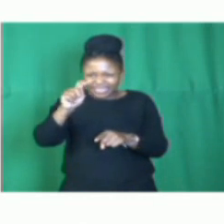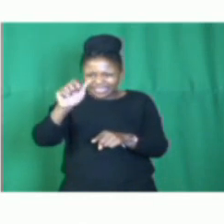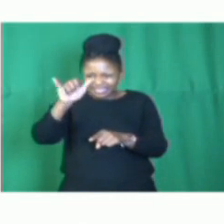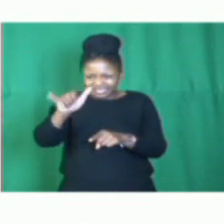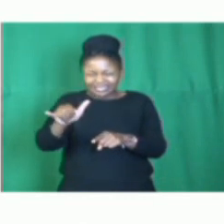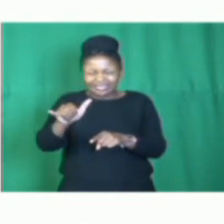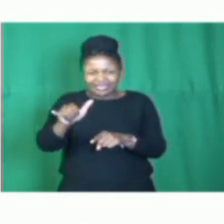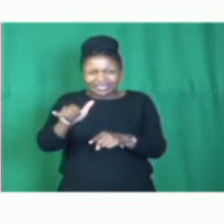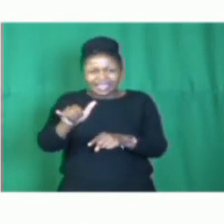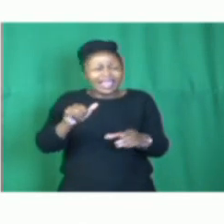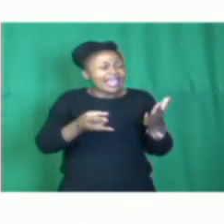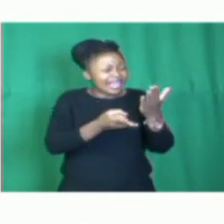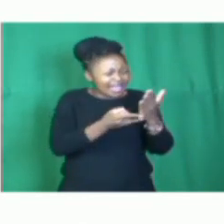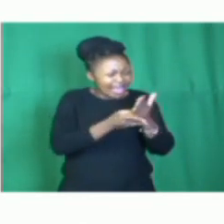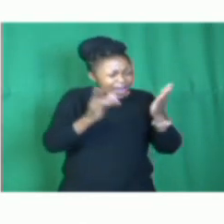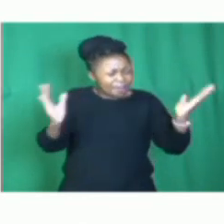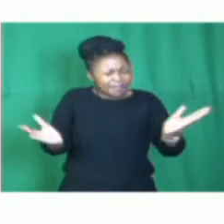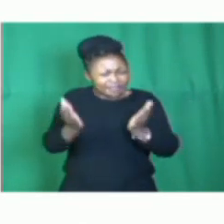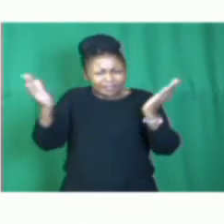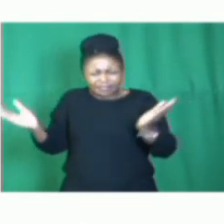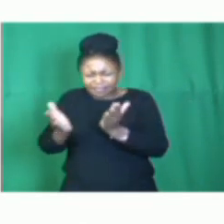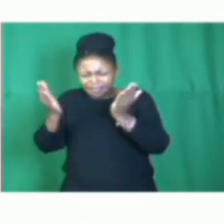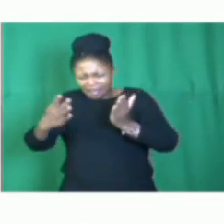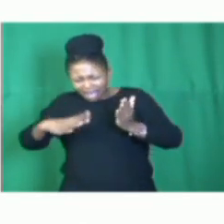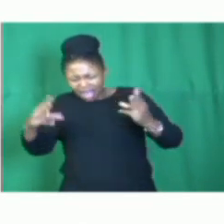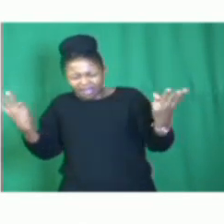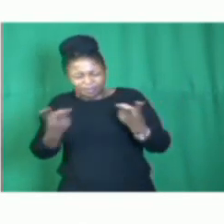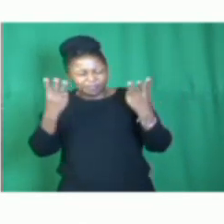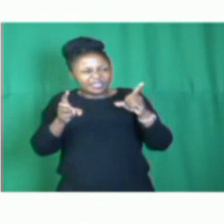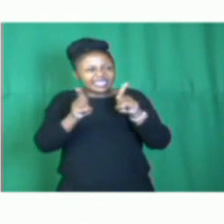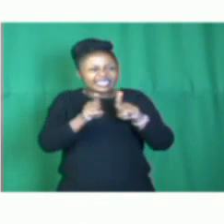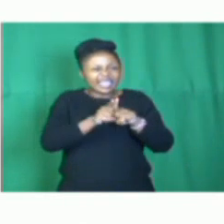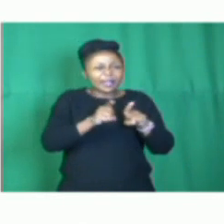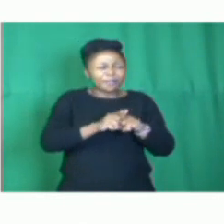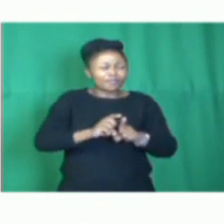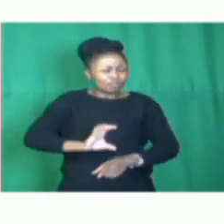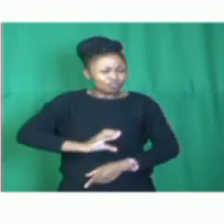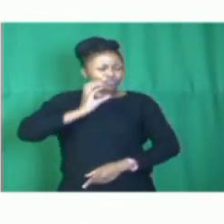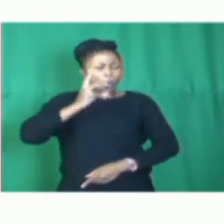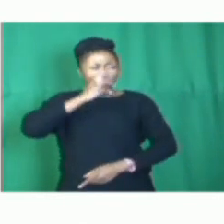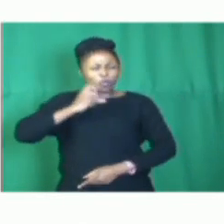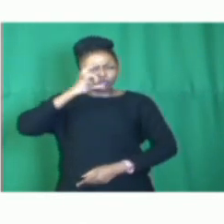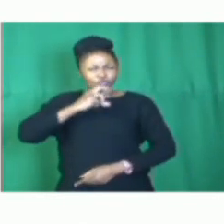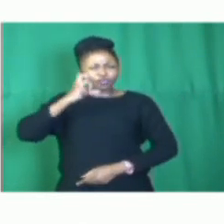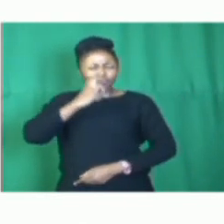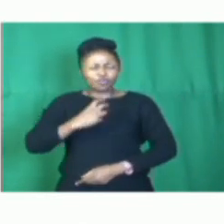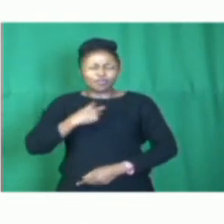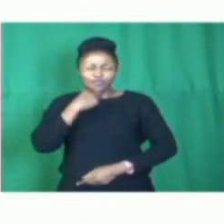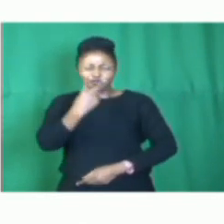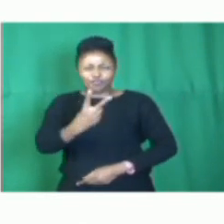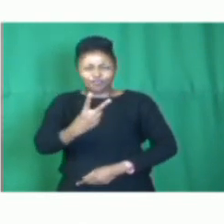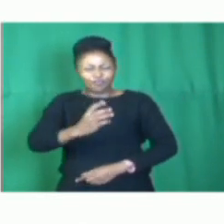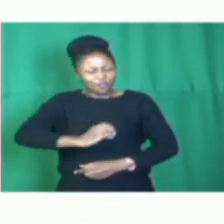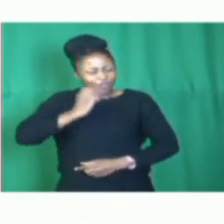inspiring, and she is highly vocal. She is a what? That's another way of putting it, a force to be